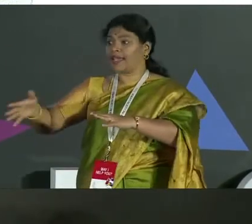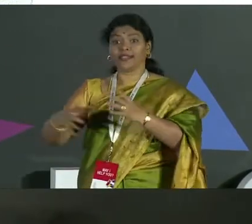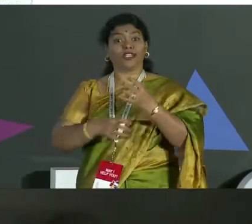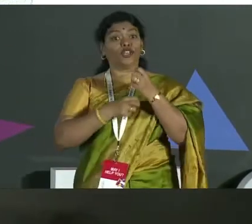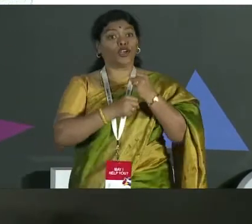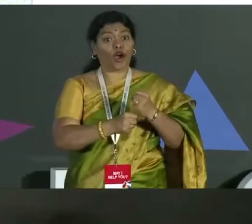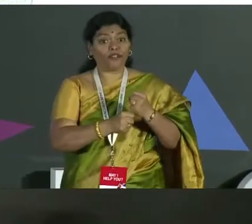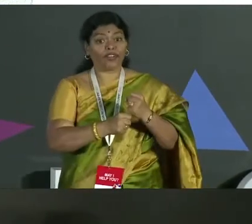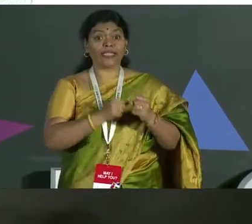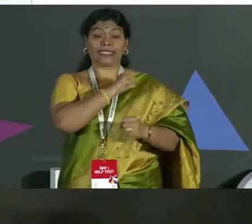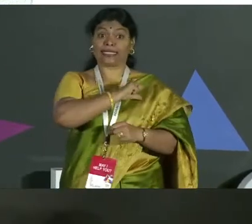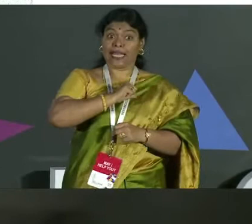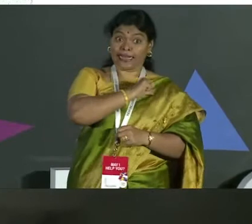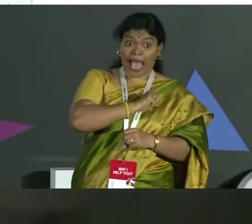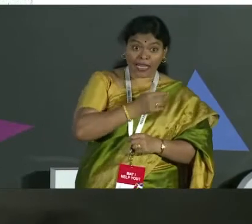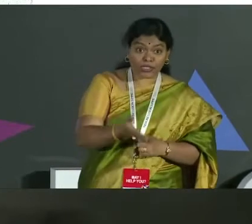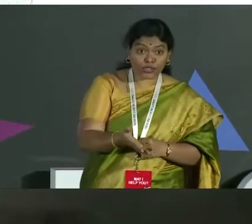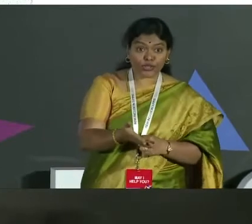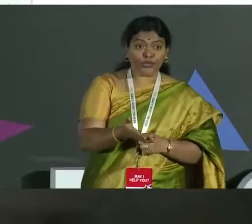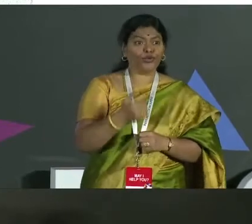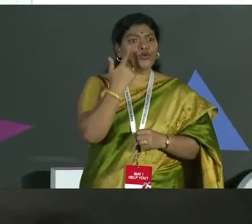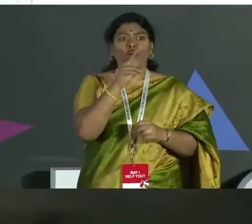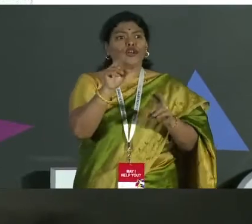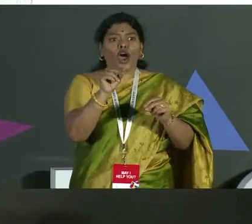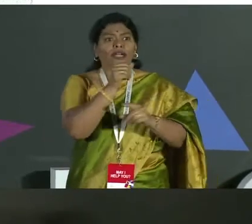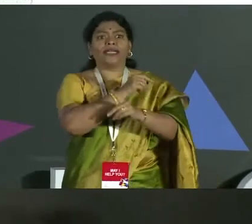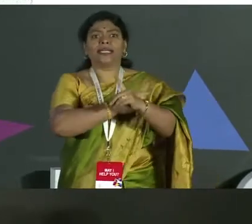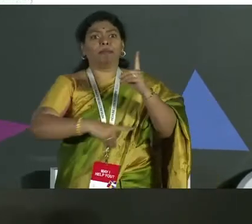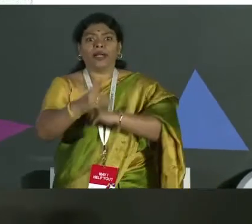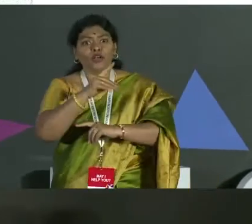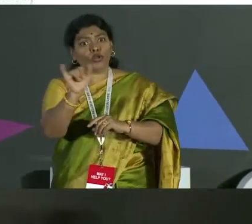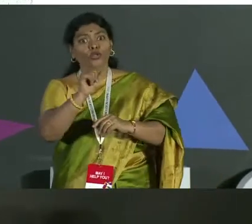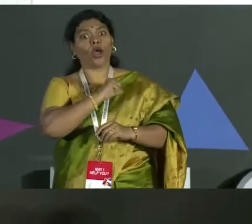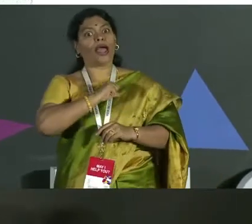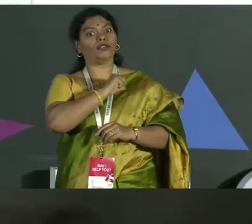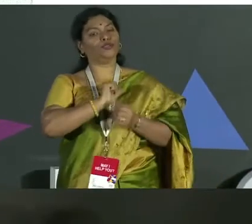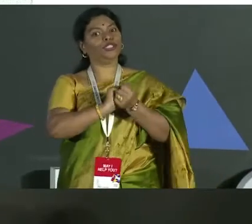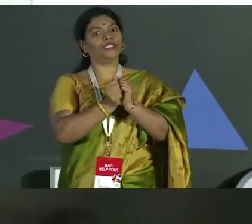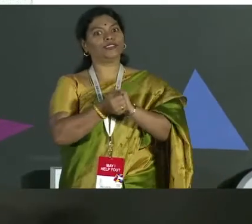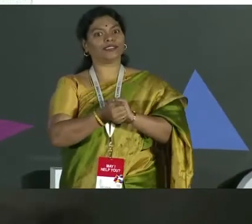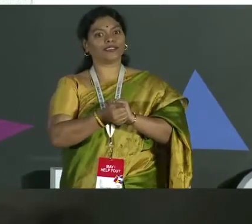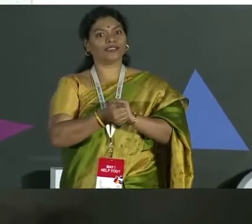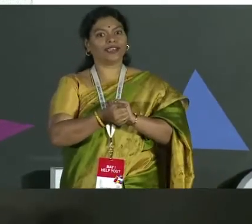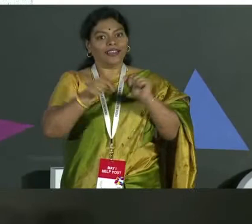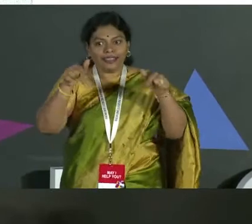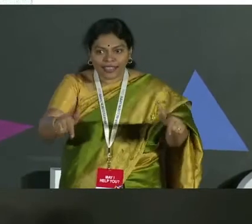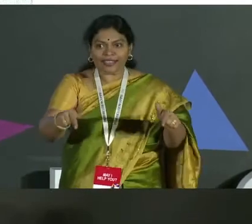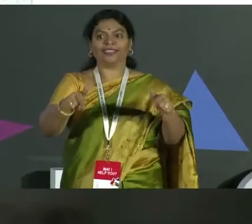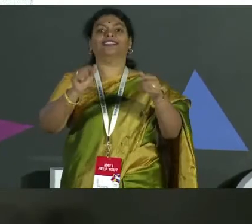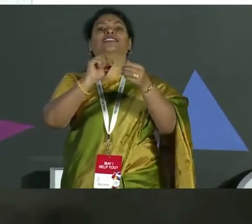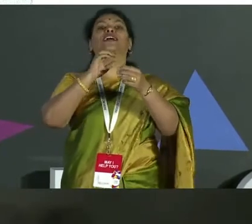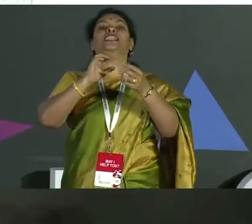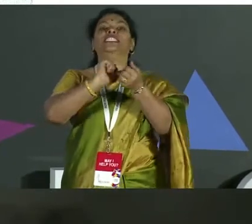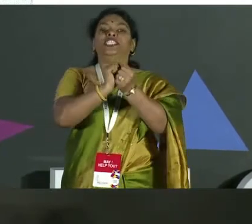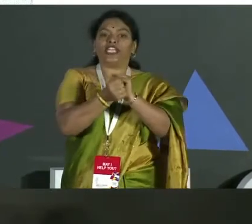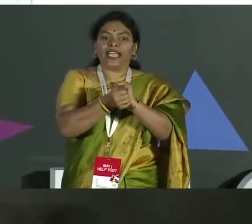one sees, the attitude of even those who are not disabled, even their attitude changes. And that is truly changing the context. So you need to